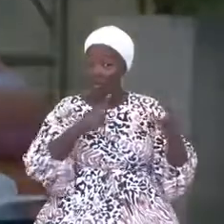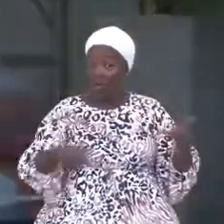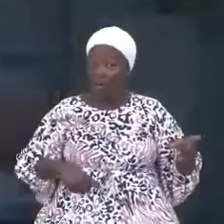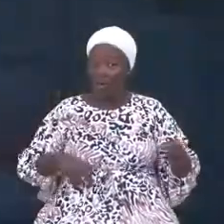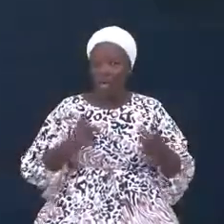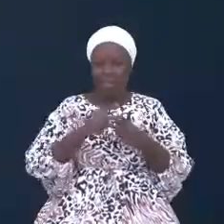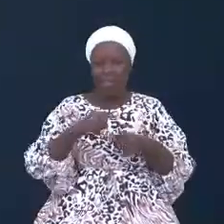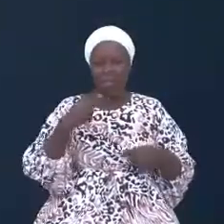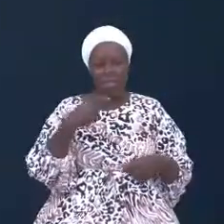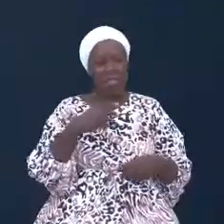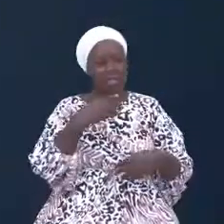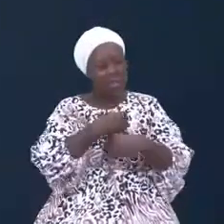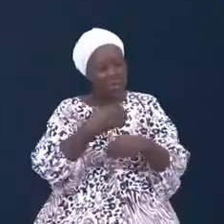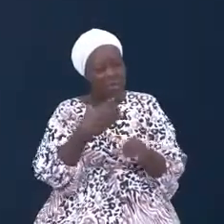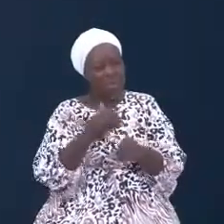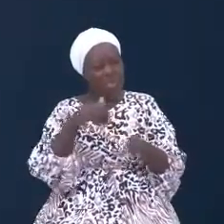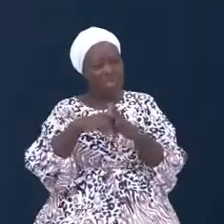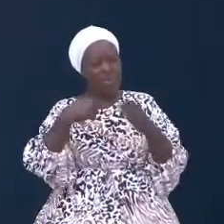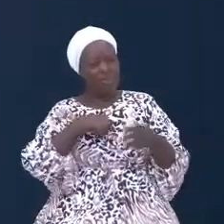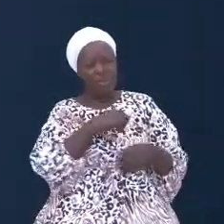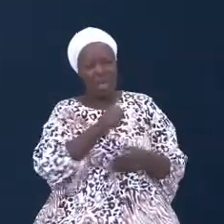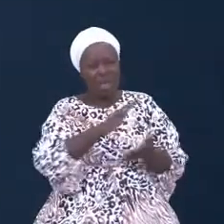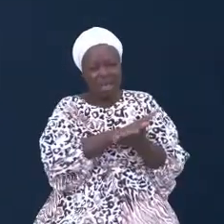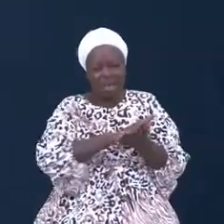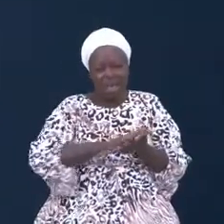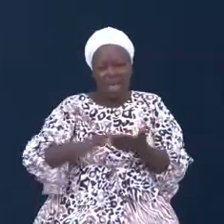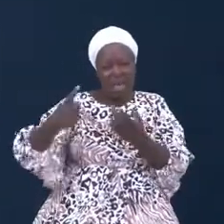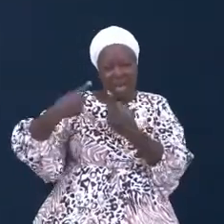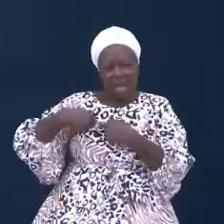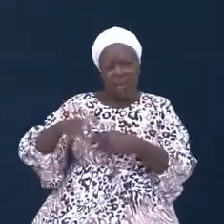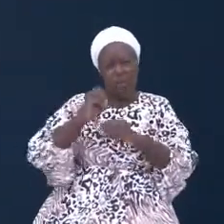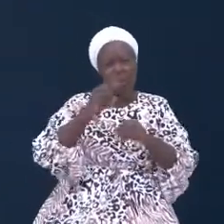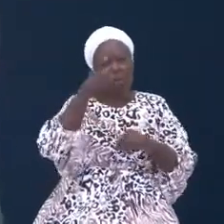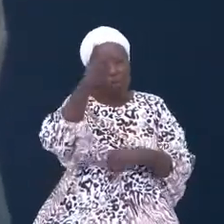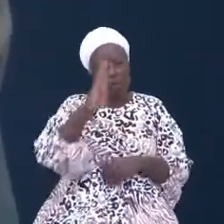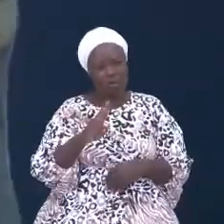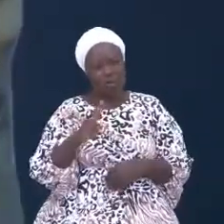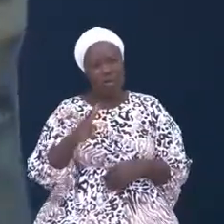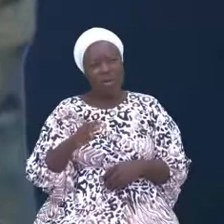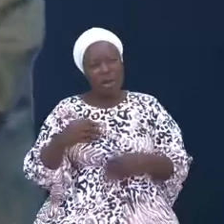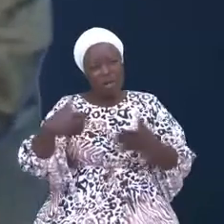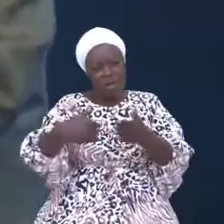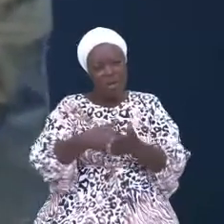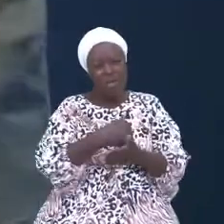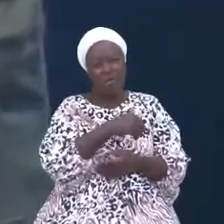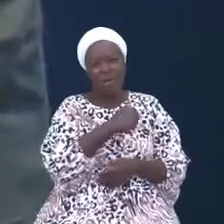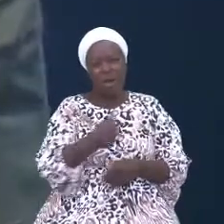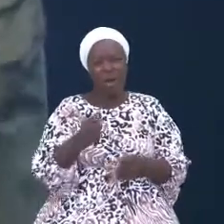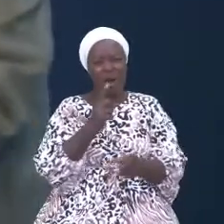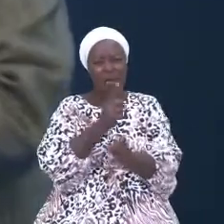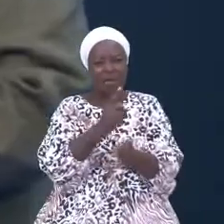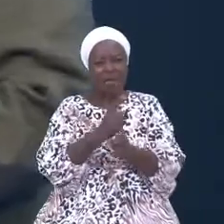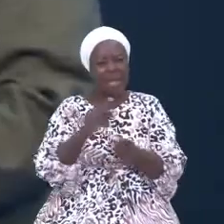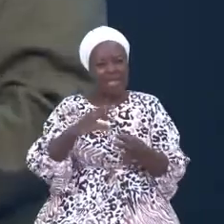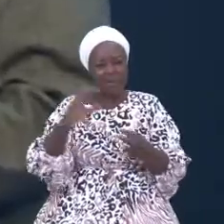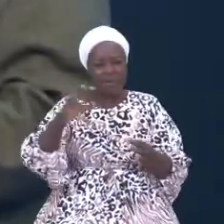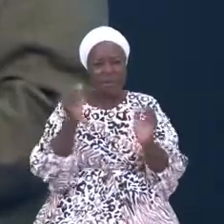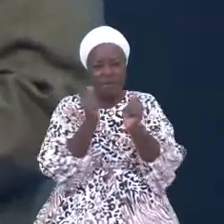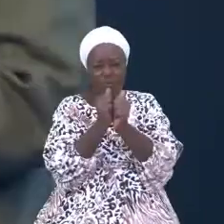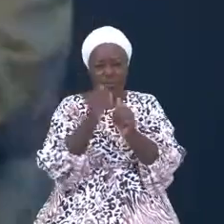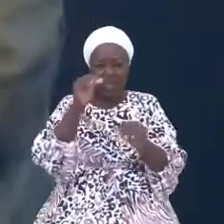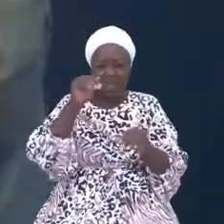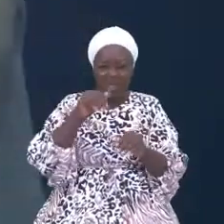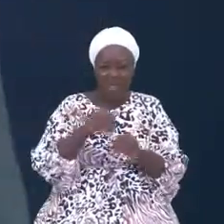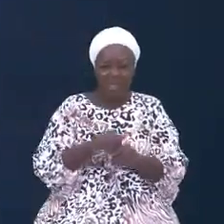say, create in me a clean heart, O God. Renew a right spirit